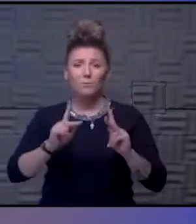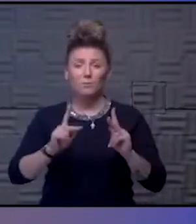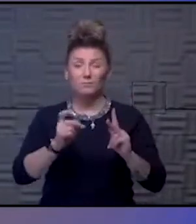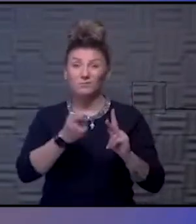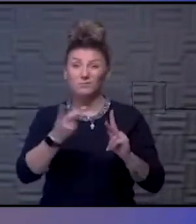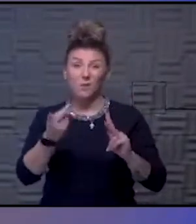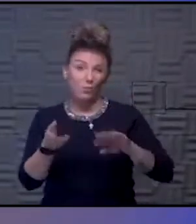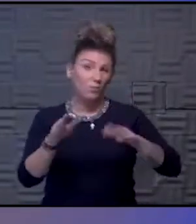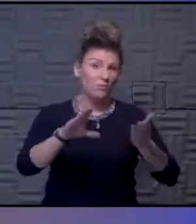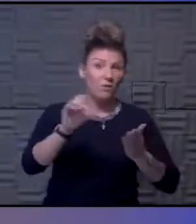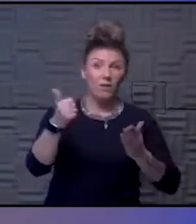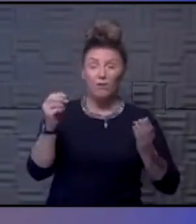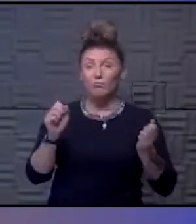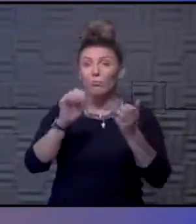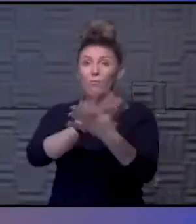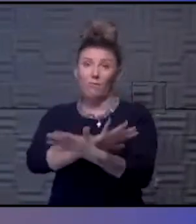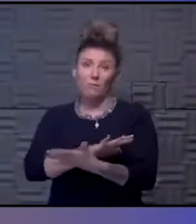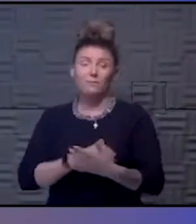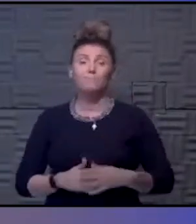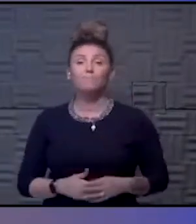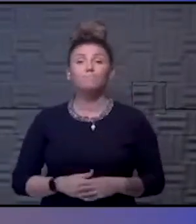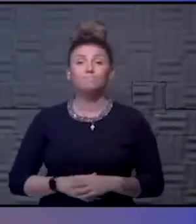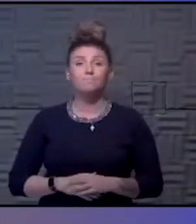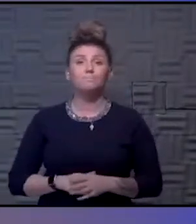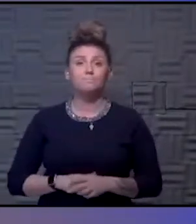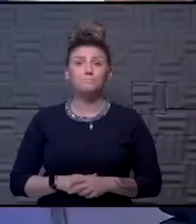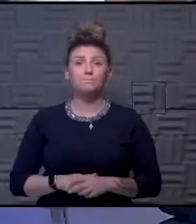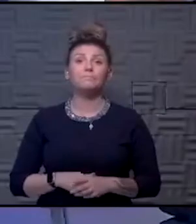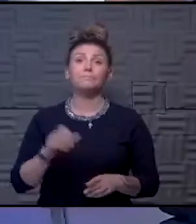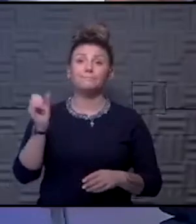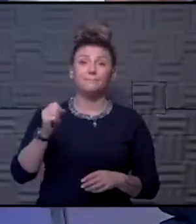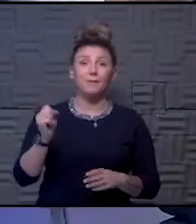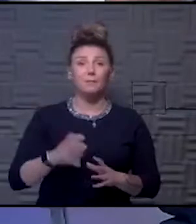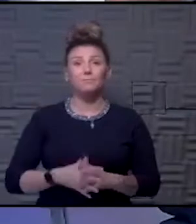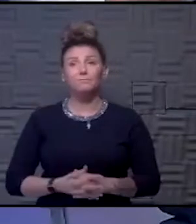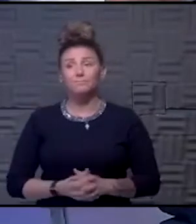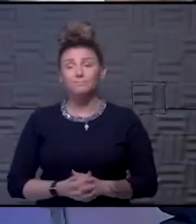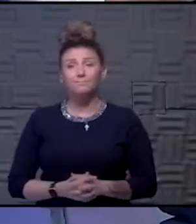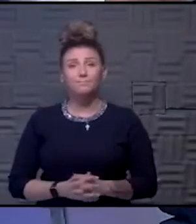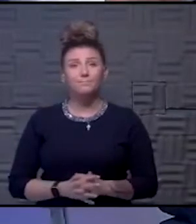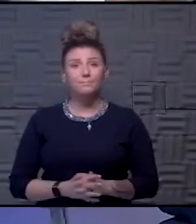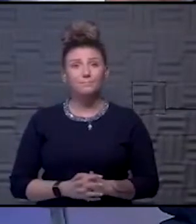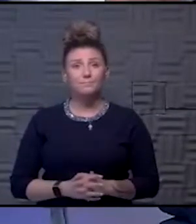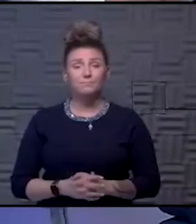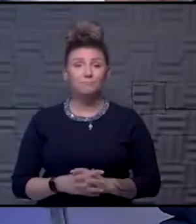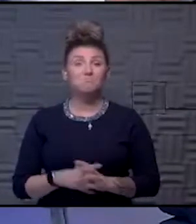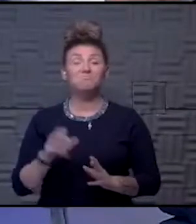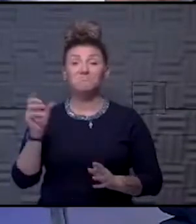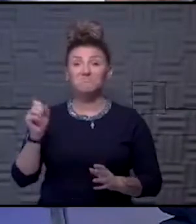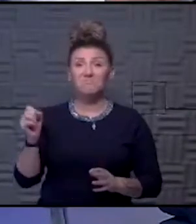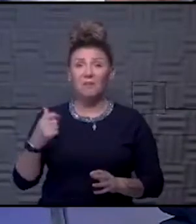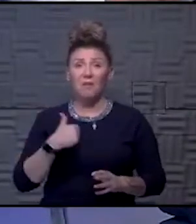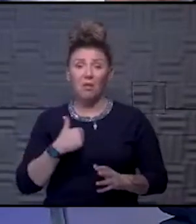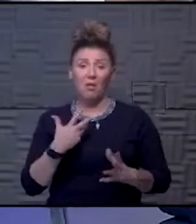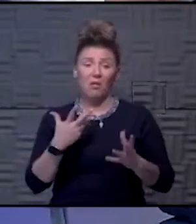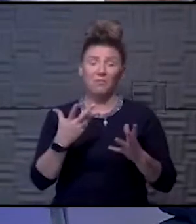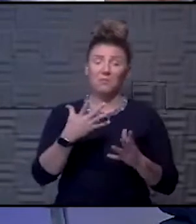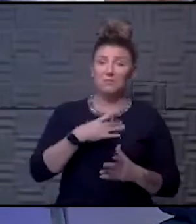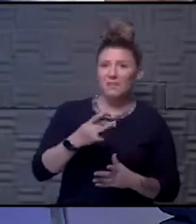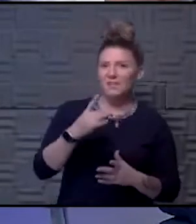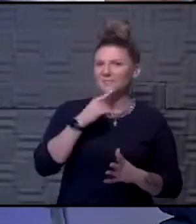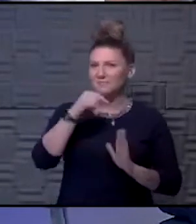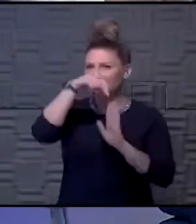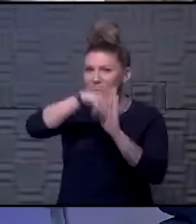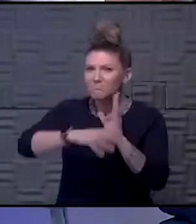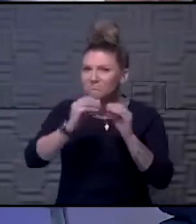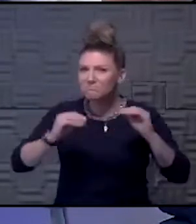of other causes. for sure. Yeah, I mean, I would just like to get into the weeds a little bit on that question